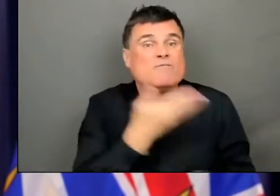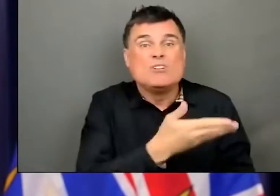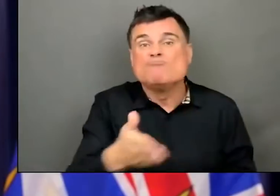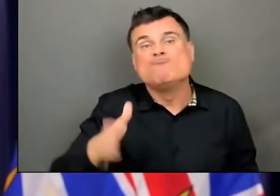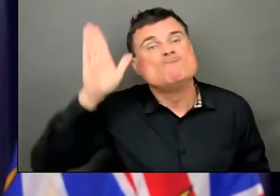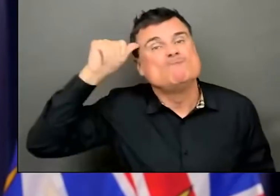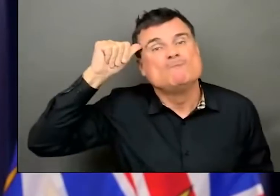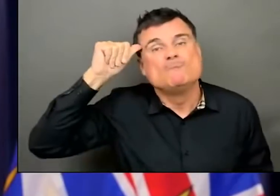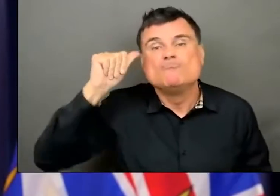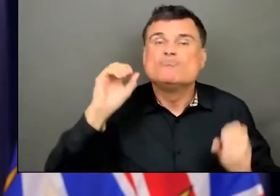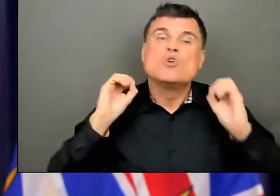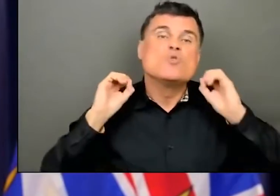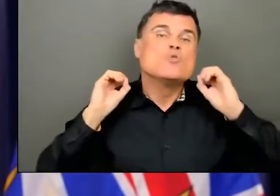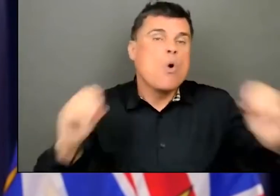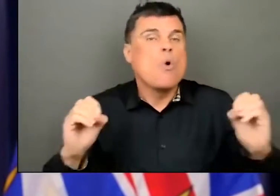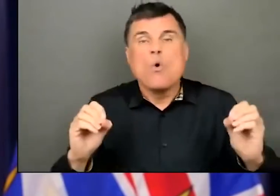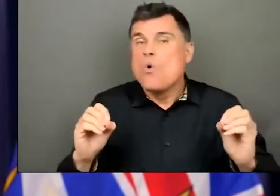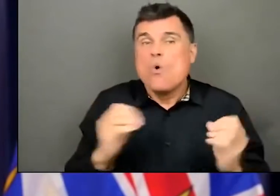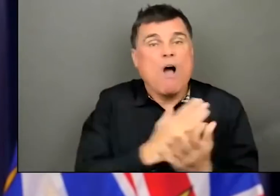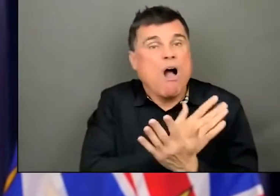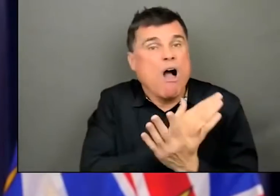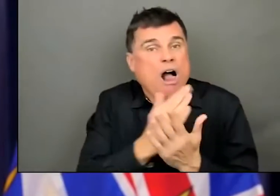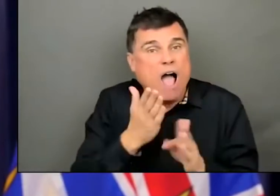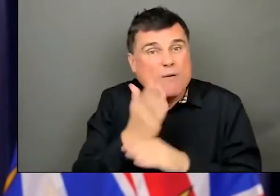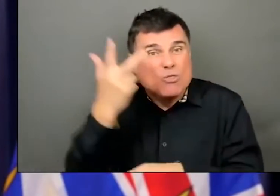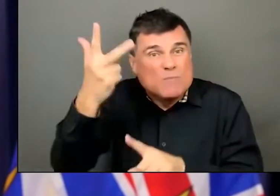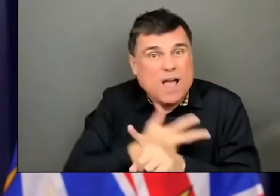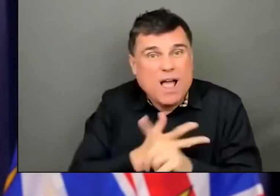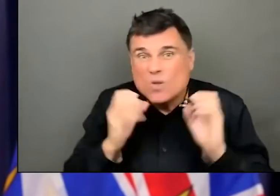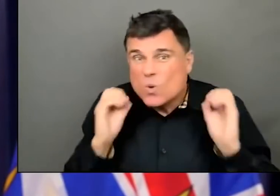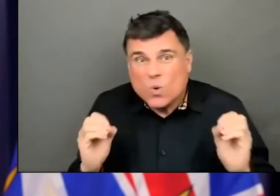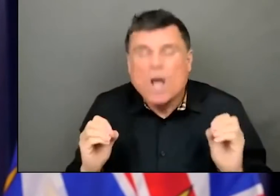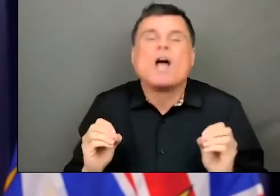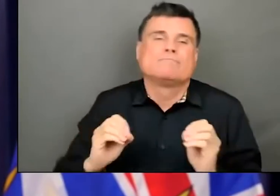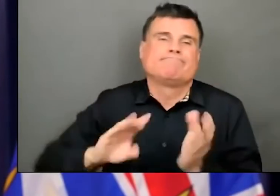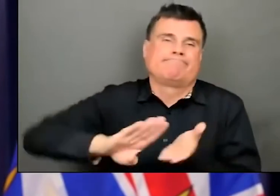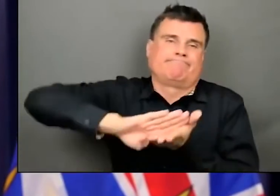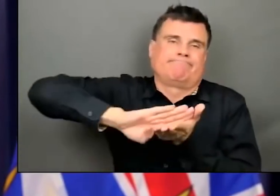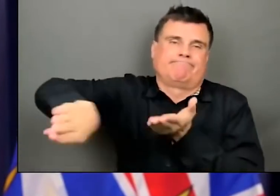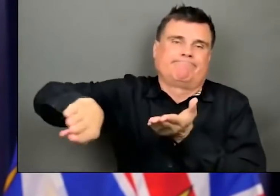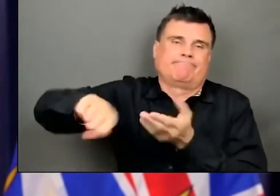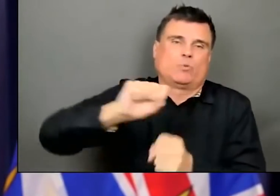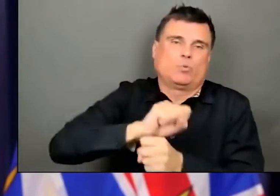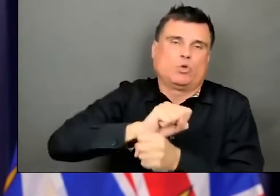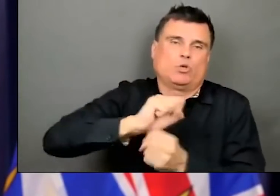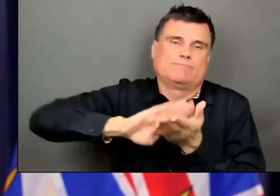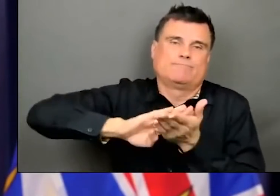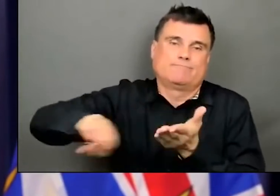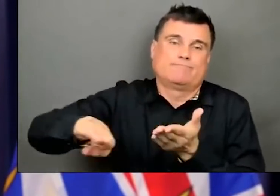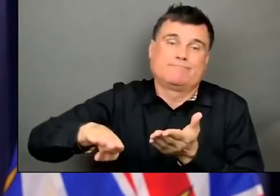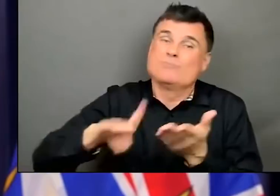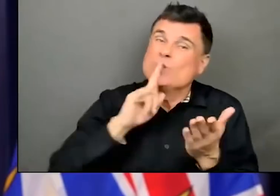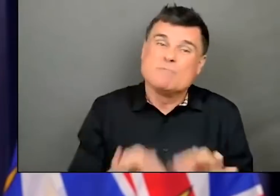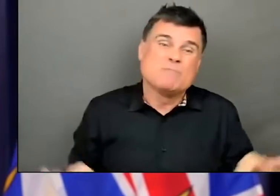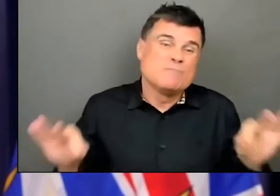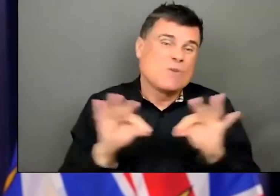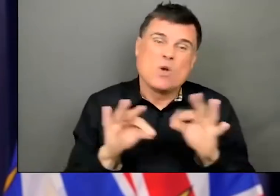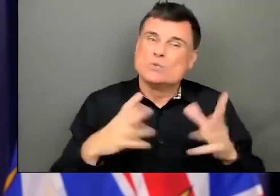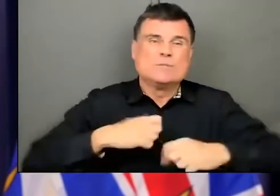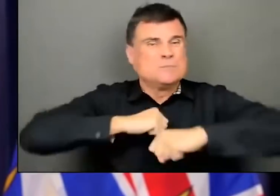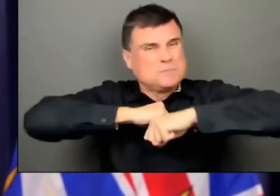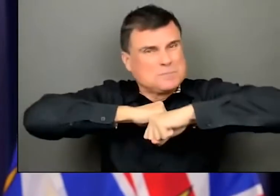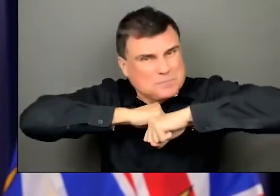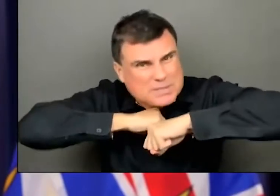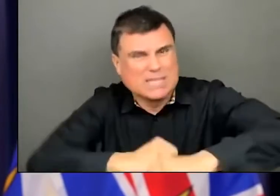vaccination and help protect all our workplaces and communities from COVID-19. We know the vast majority of people are already vaccinated with at least